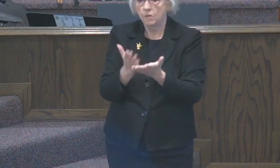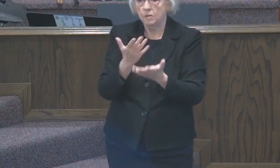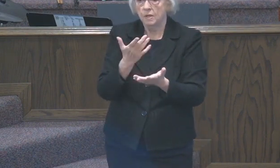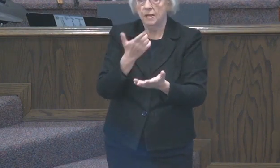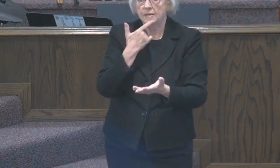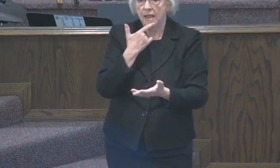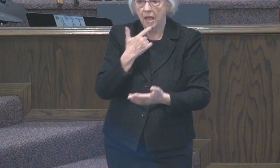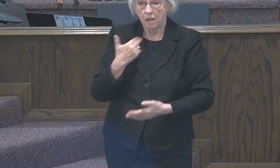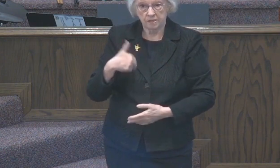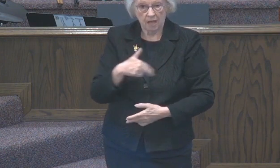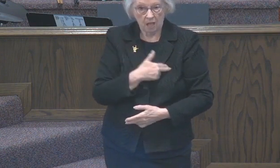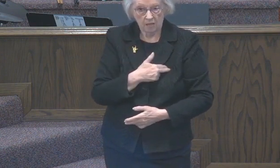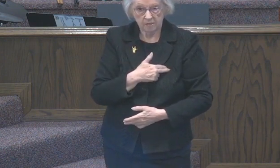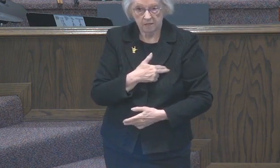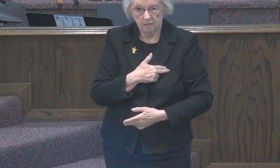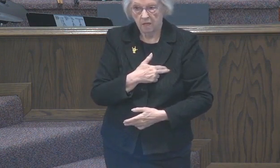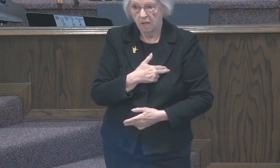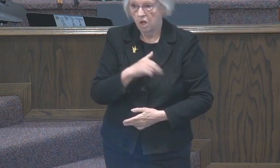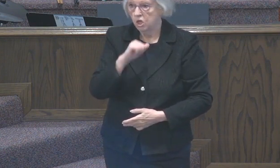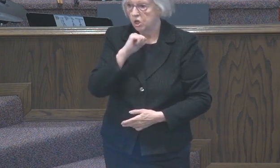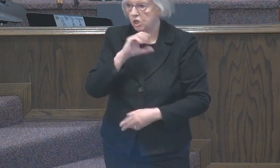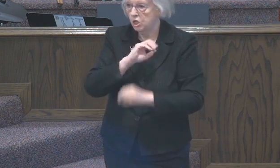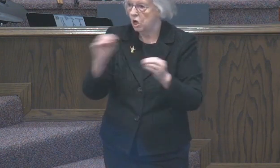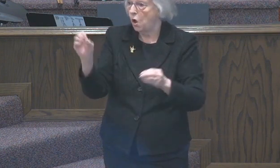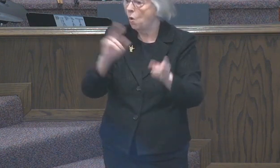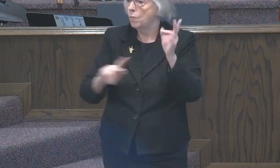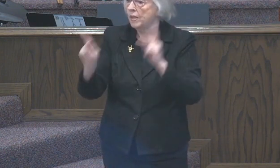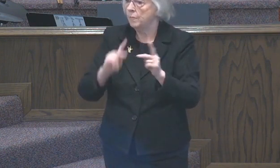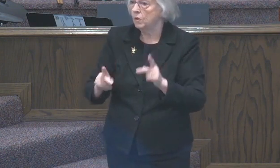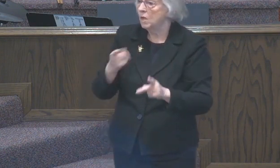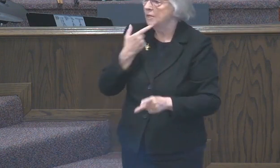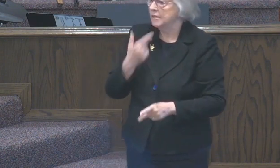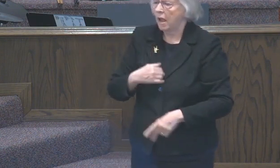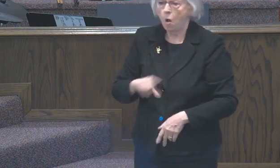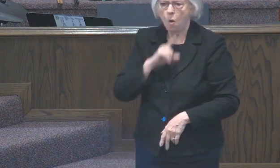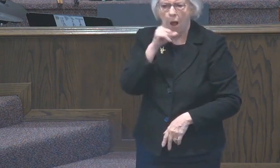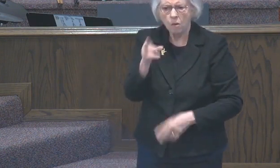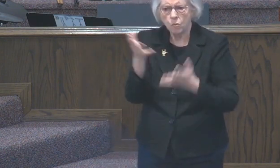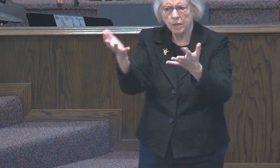this without first having come into a relationship with Christ.